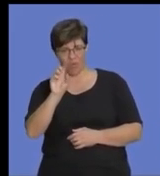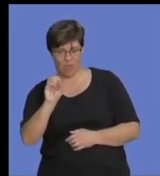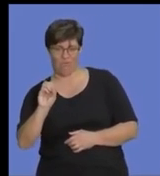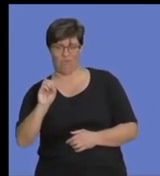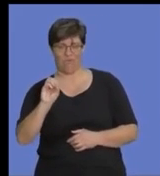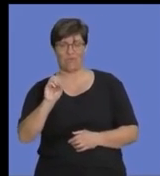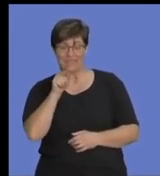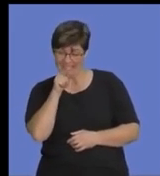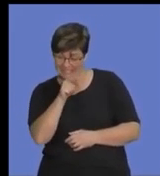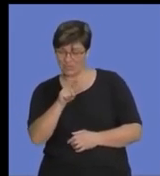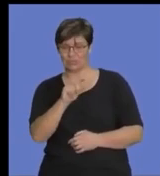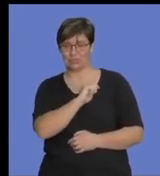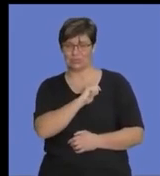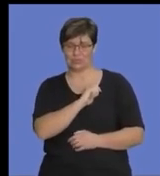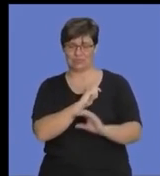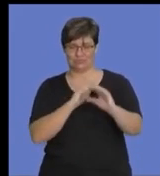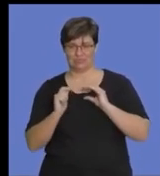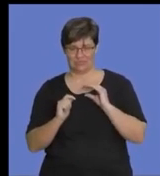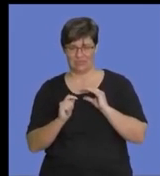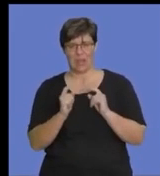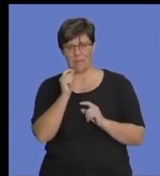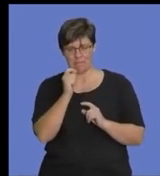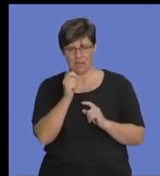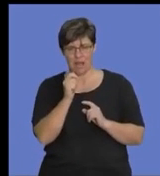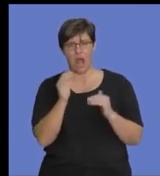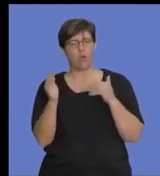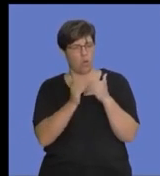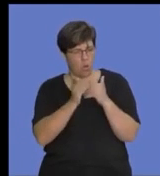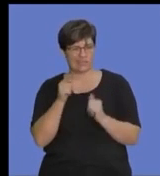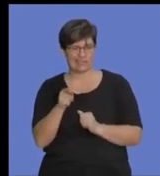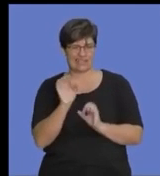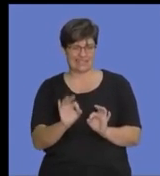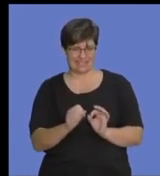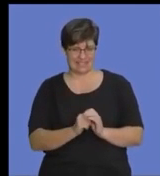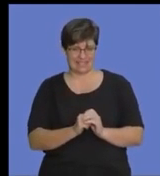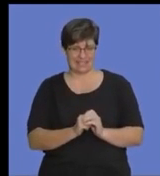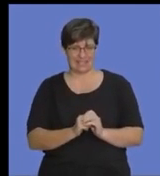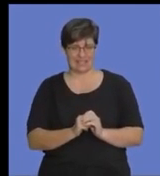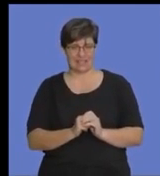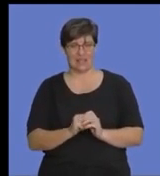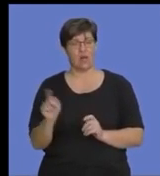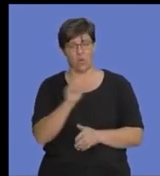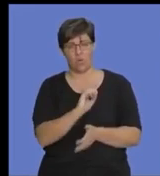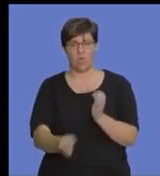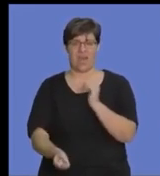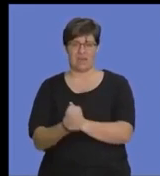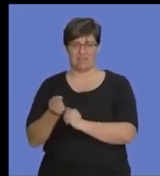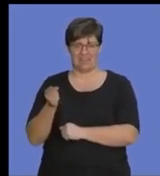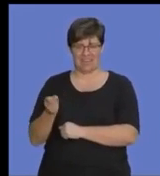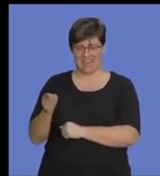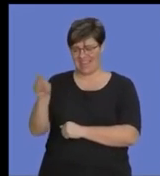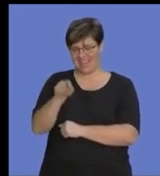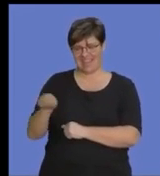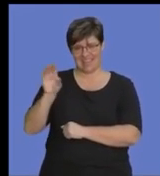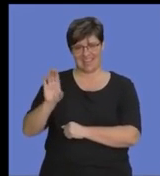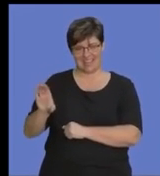amount that you actually going to have. So you can see it's slightly still closer to that. And that is what is happening at